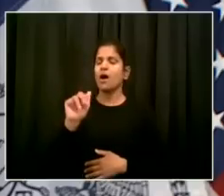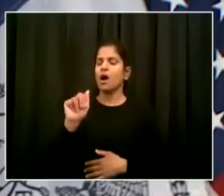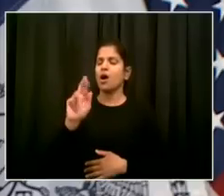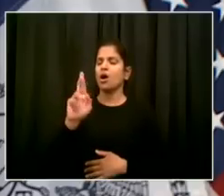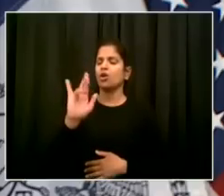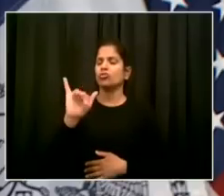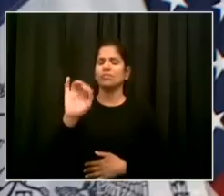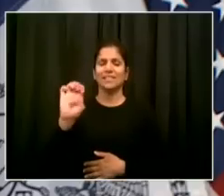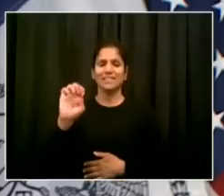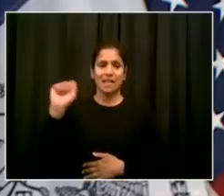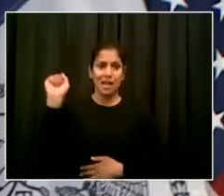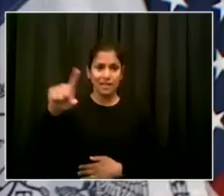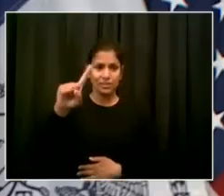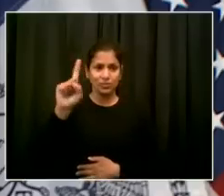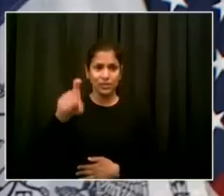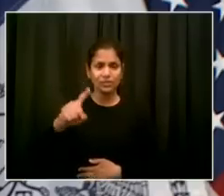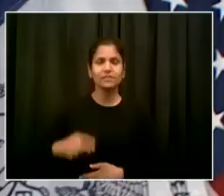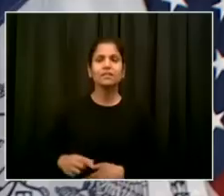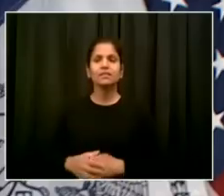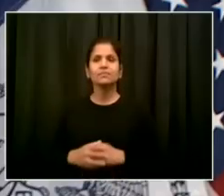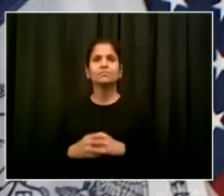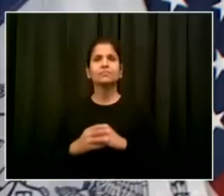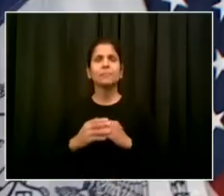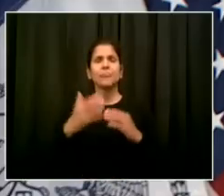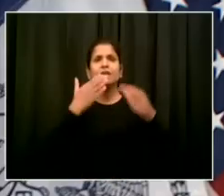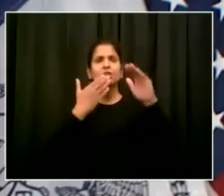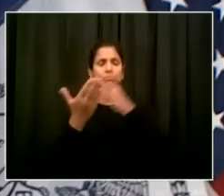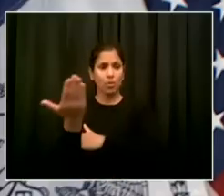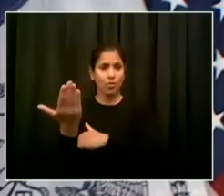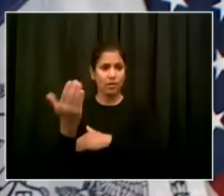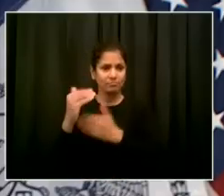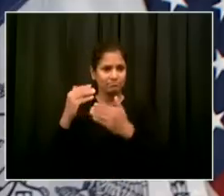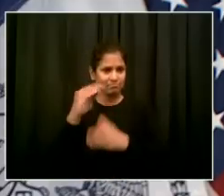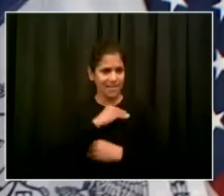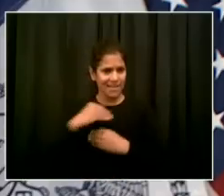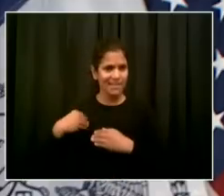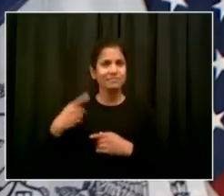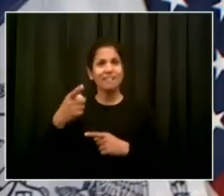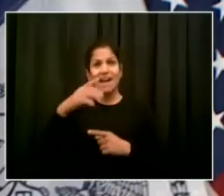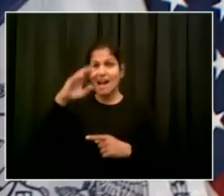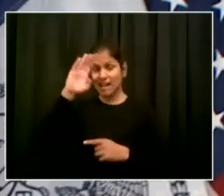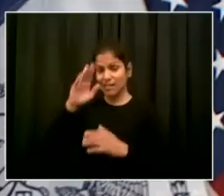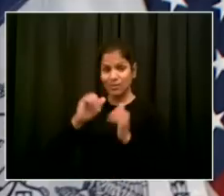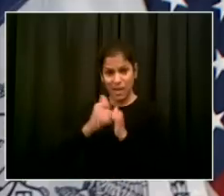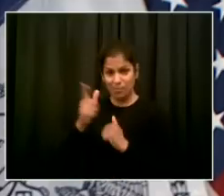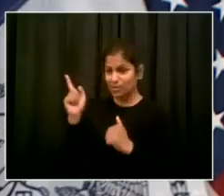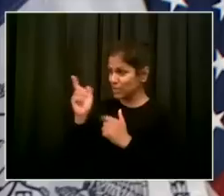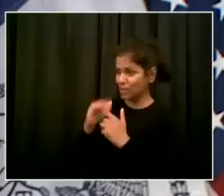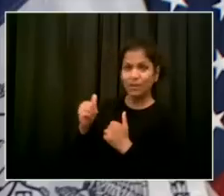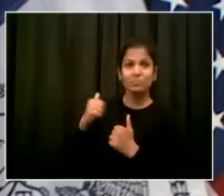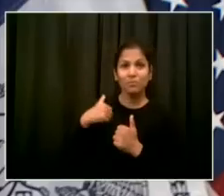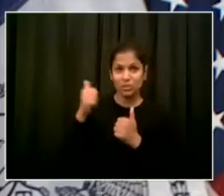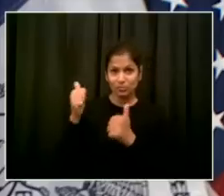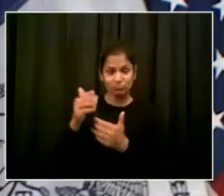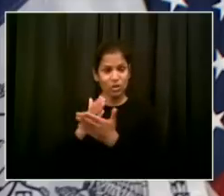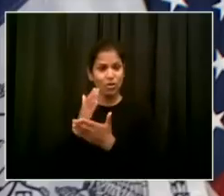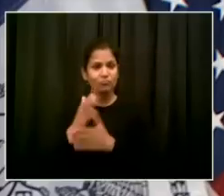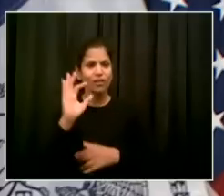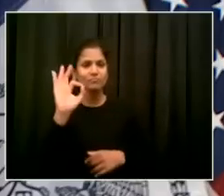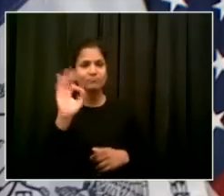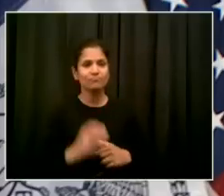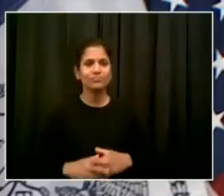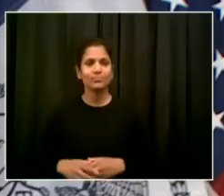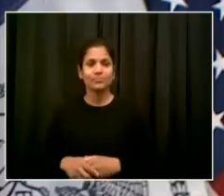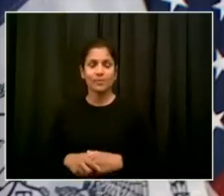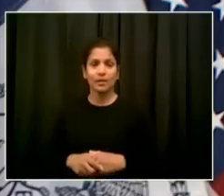Good morning, Mr. Mayor. Hey, Ari, how you doing? I'm doing all right, thank you. I wanted to ask about